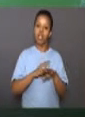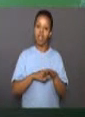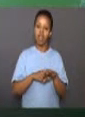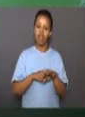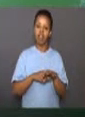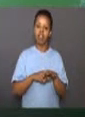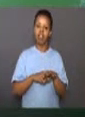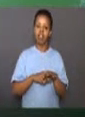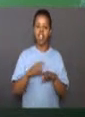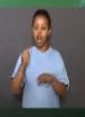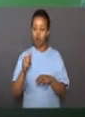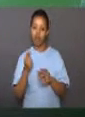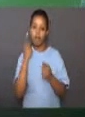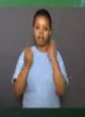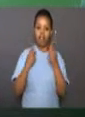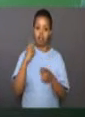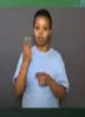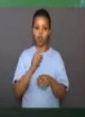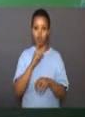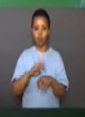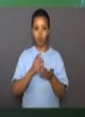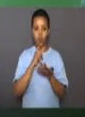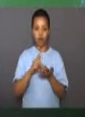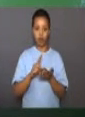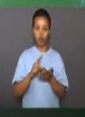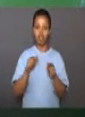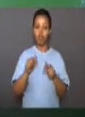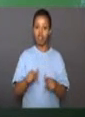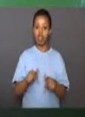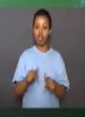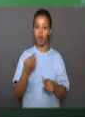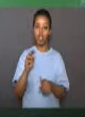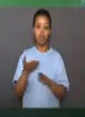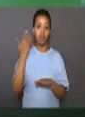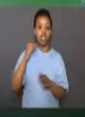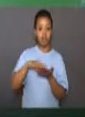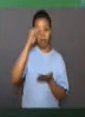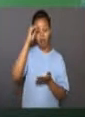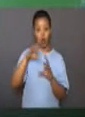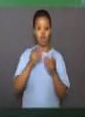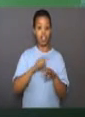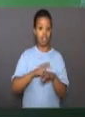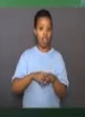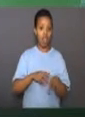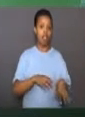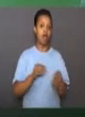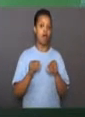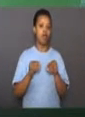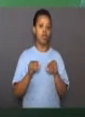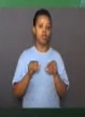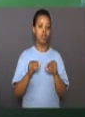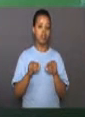to a stimulus. From what we have learned in our previous lessons, students, can